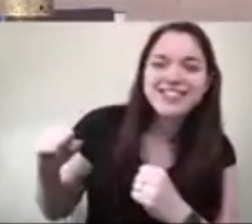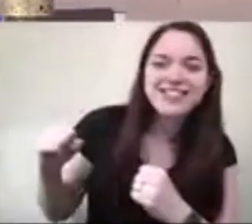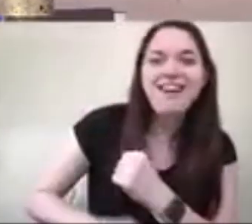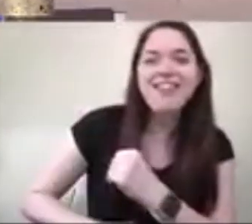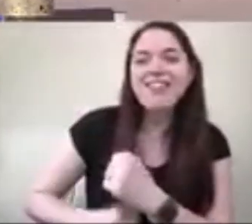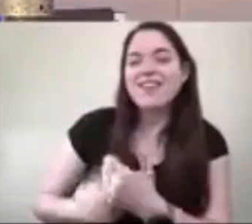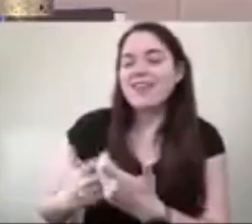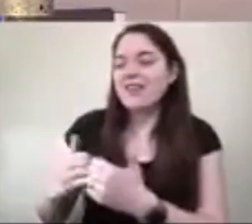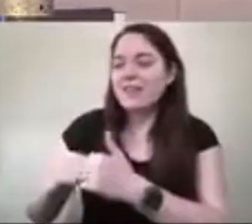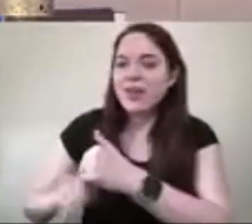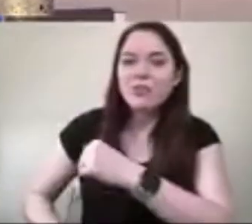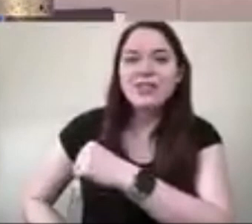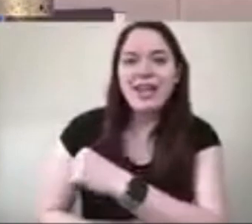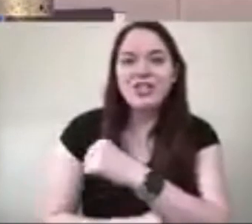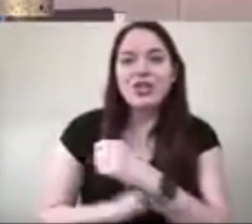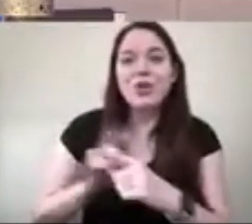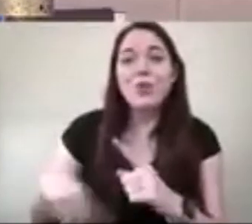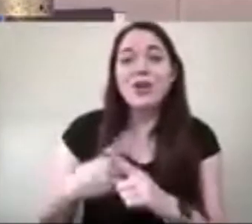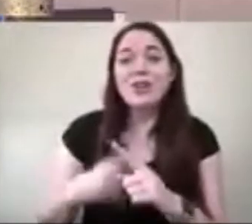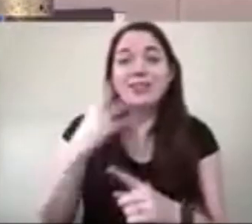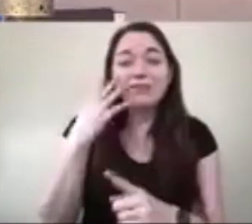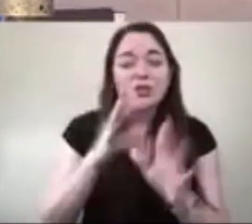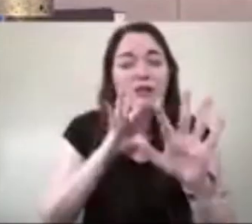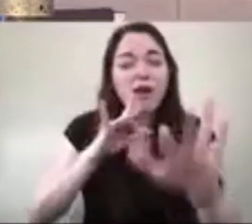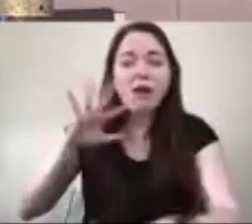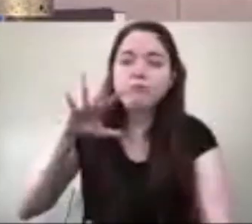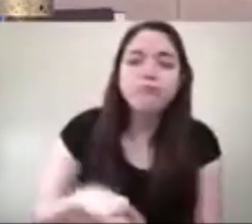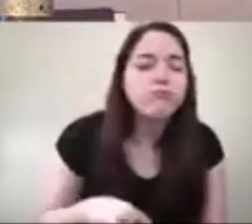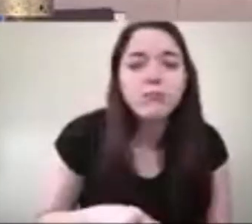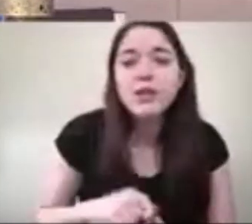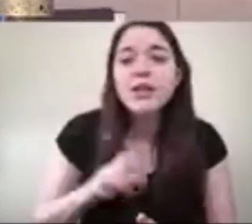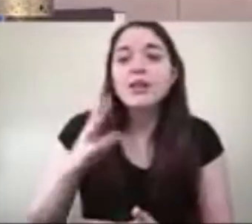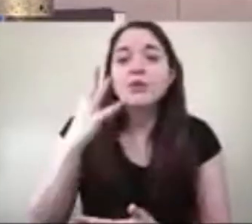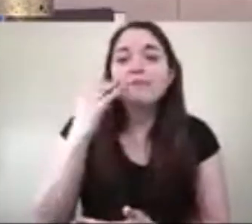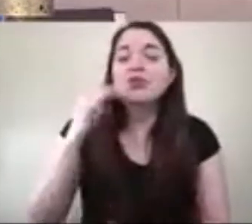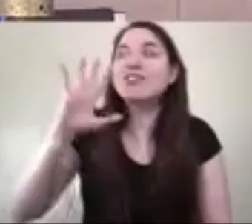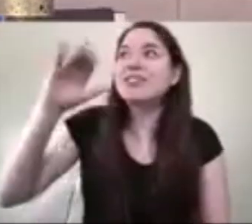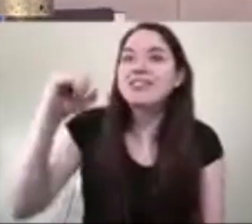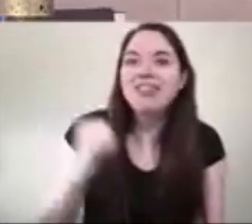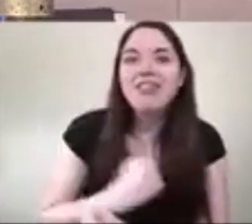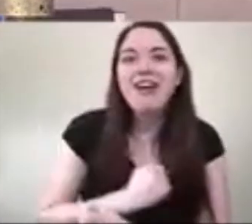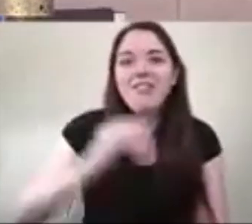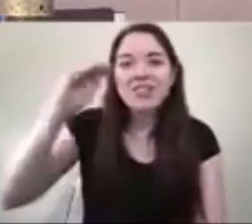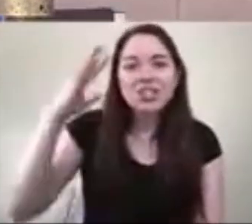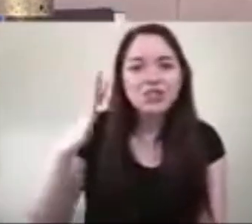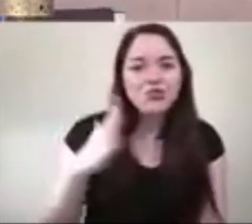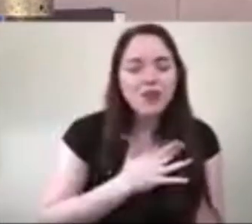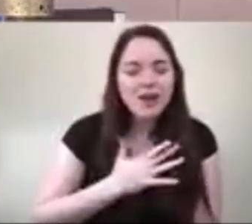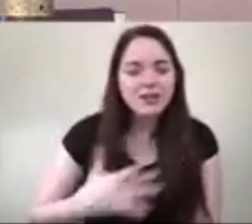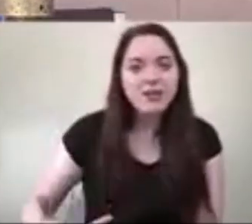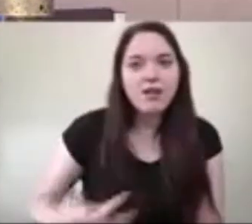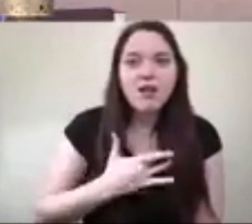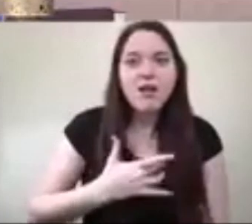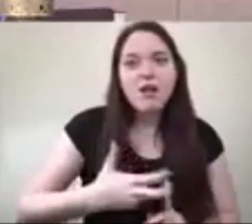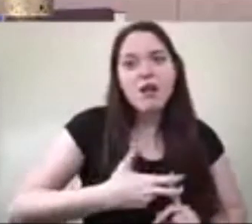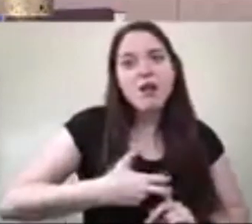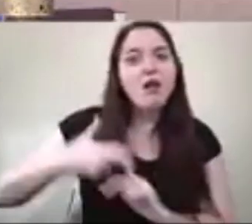bottom, the bedrock of God's love and grace, became the anchor of my being."